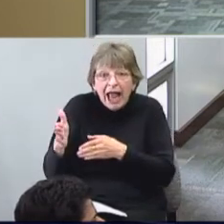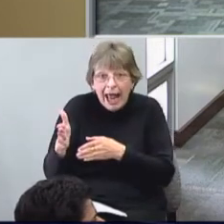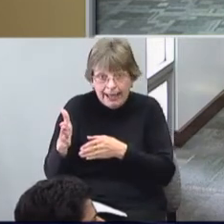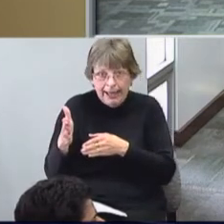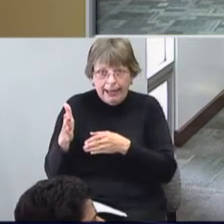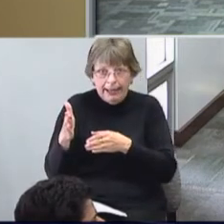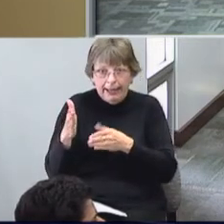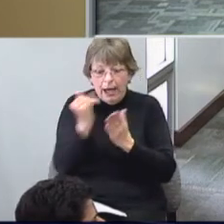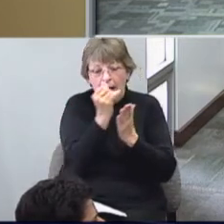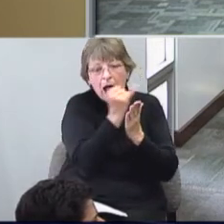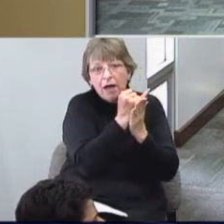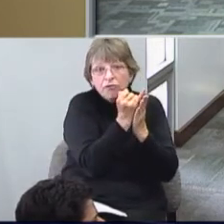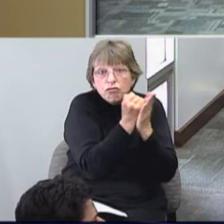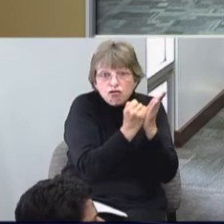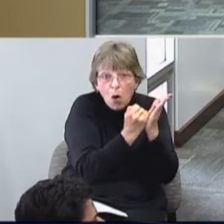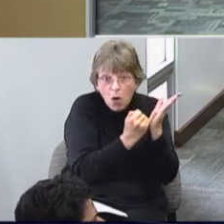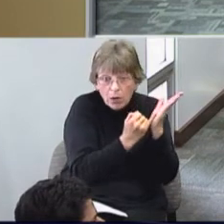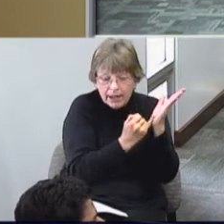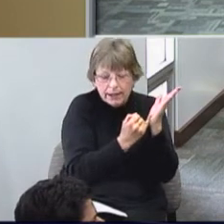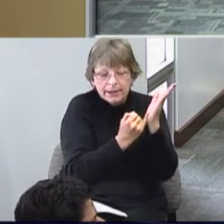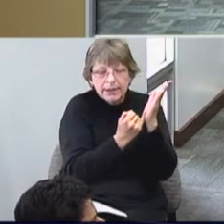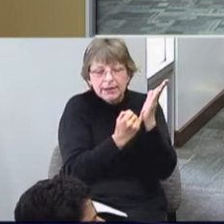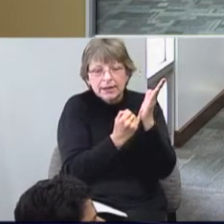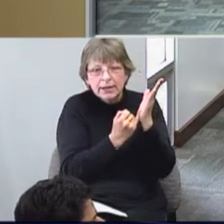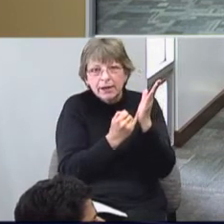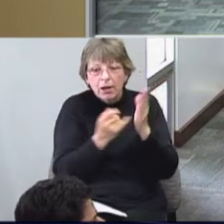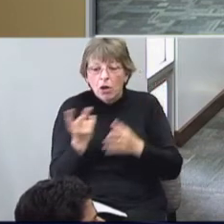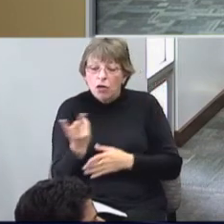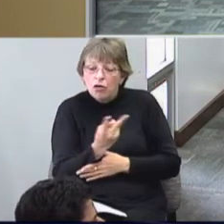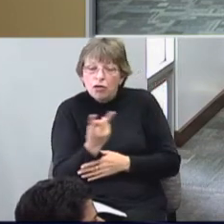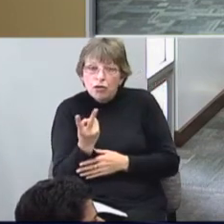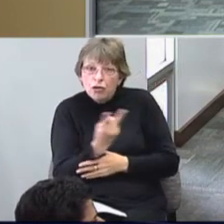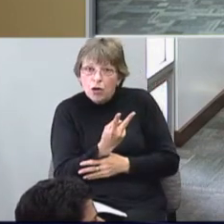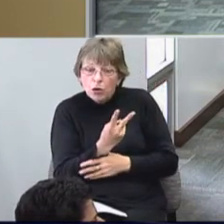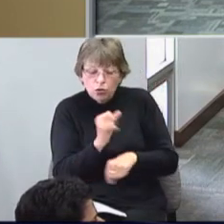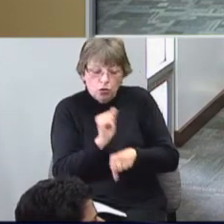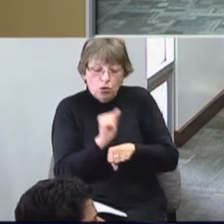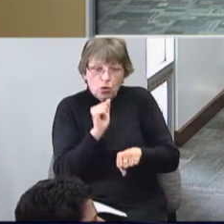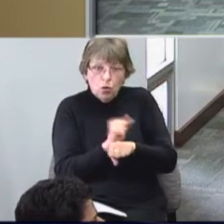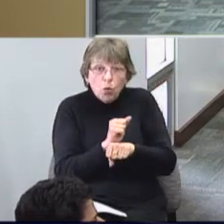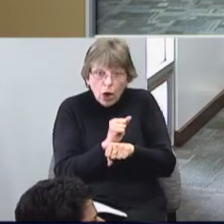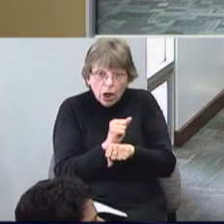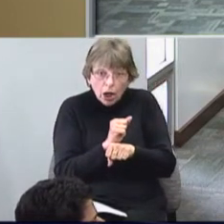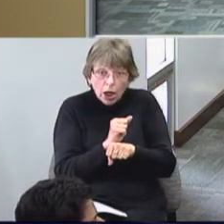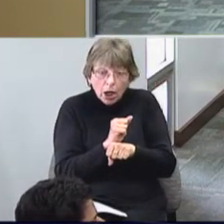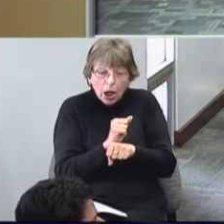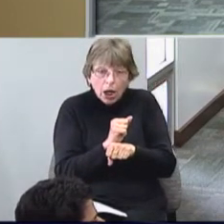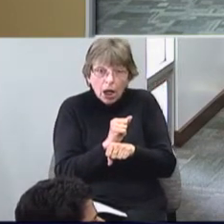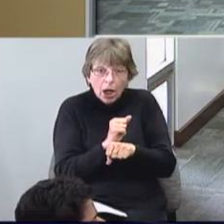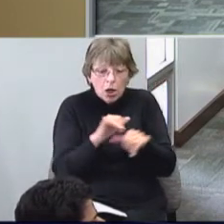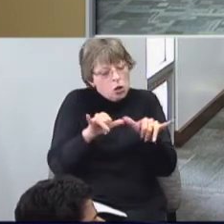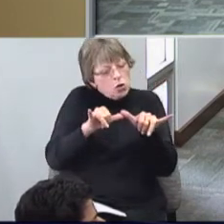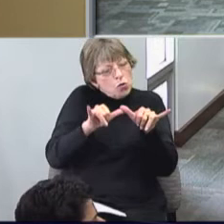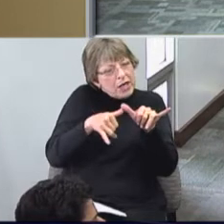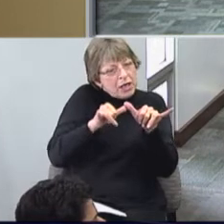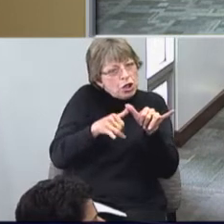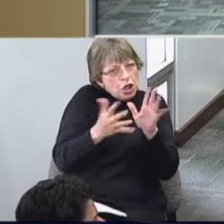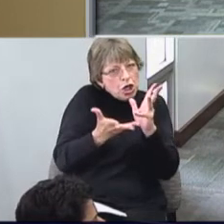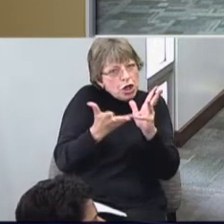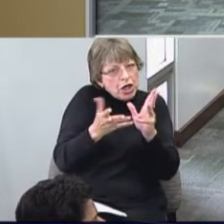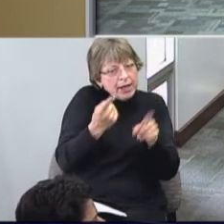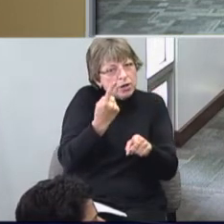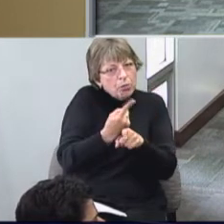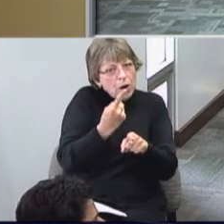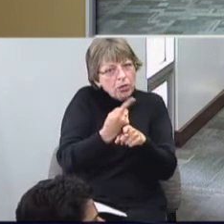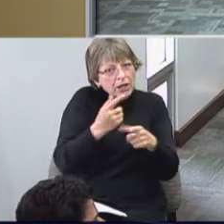stages, and they actually work with the architect to value engineer something so that we don't